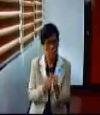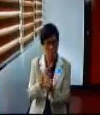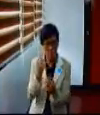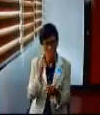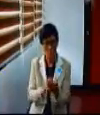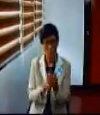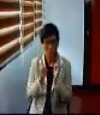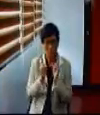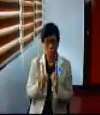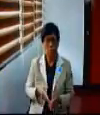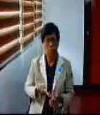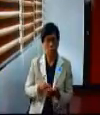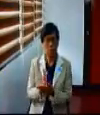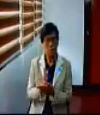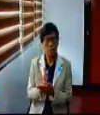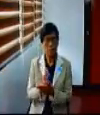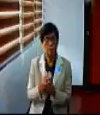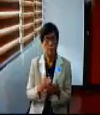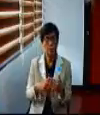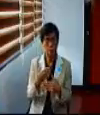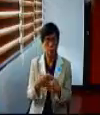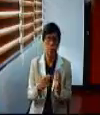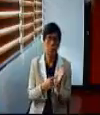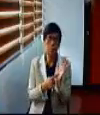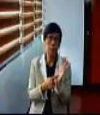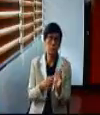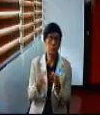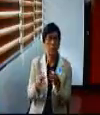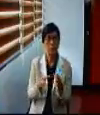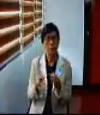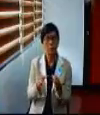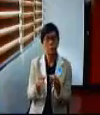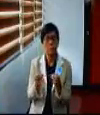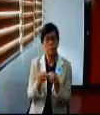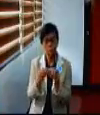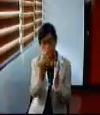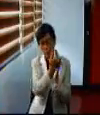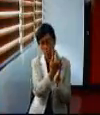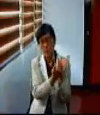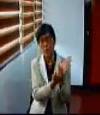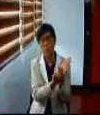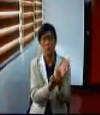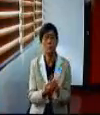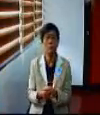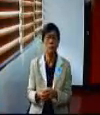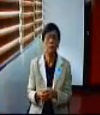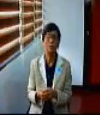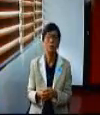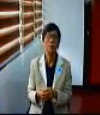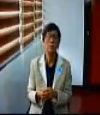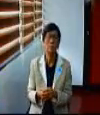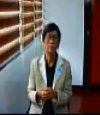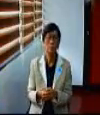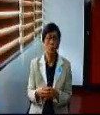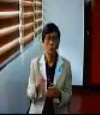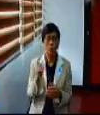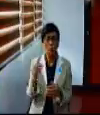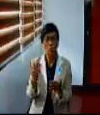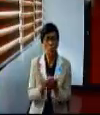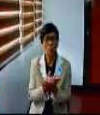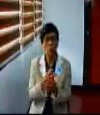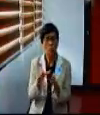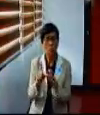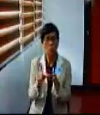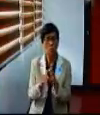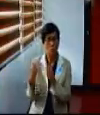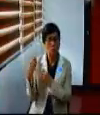rights. And my next slide will explain this in a little bit more detail. No new legal obligations, and this